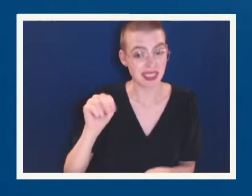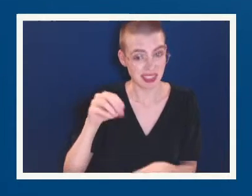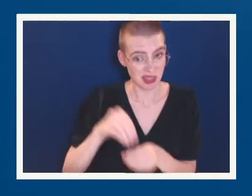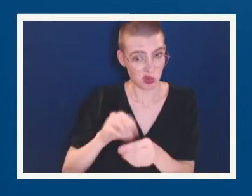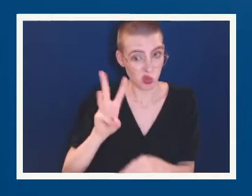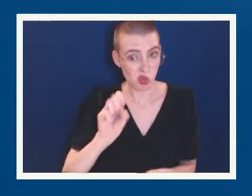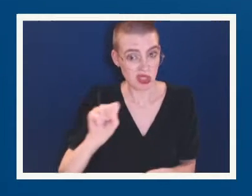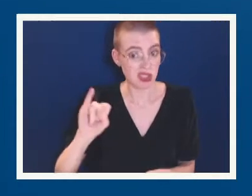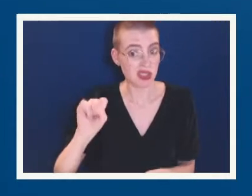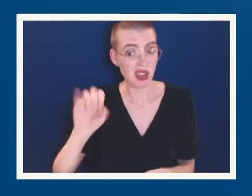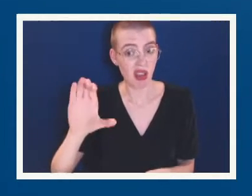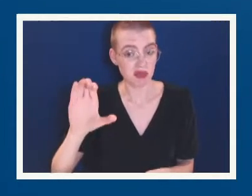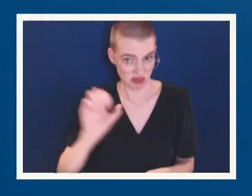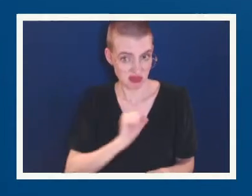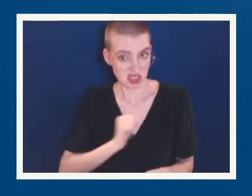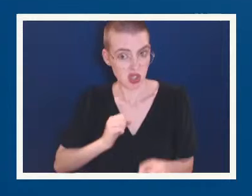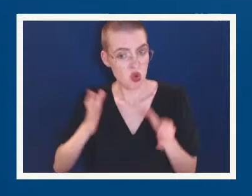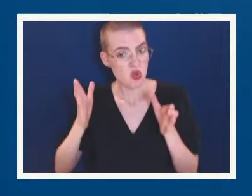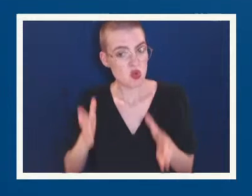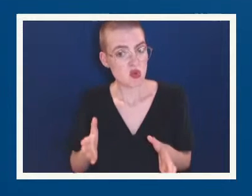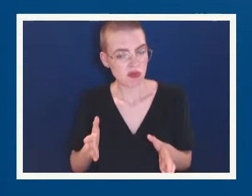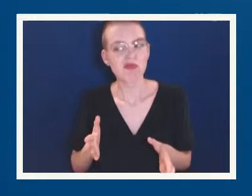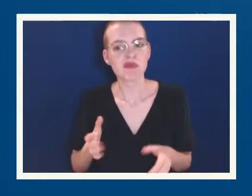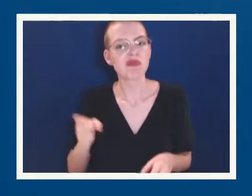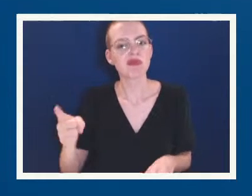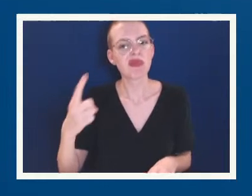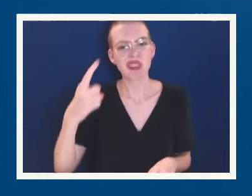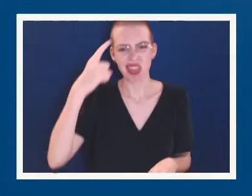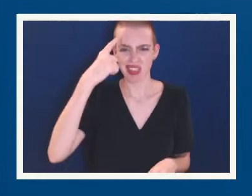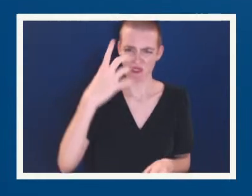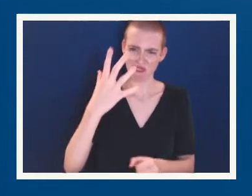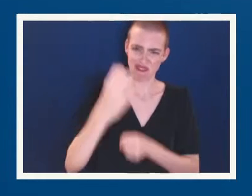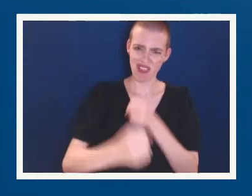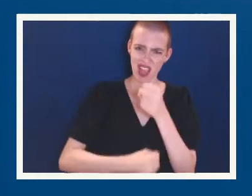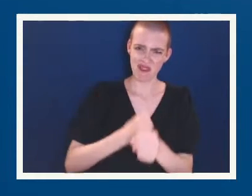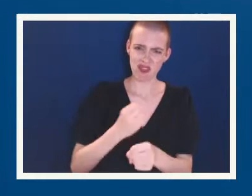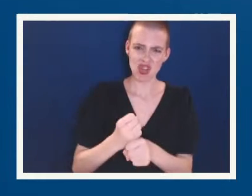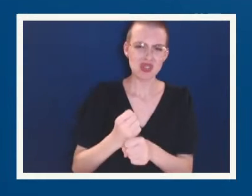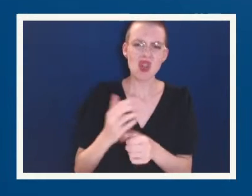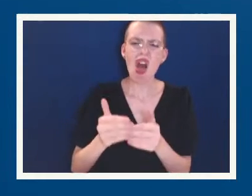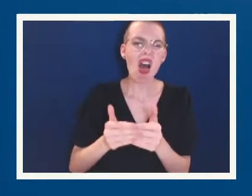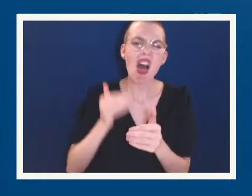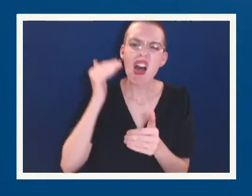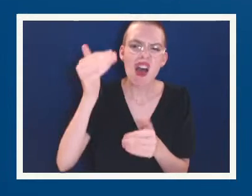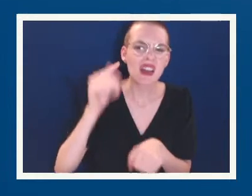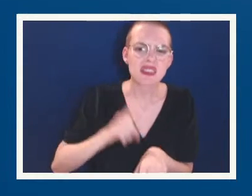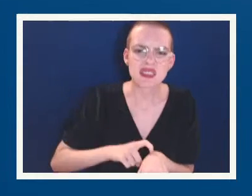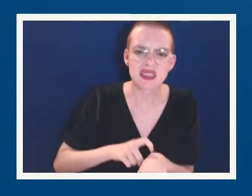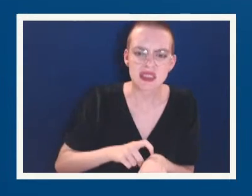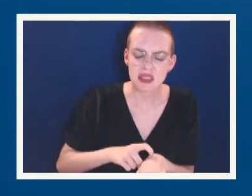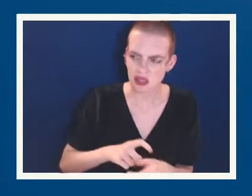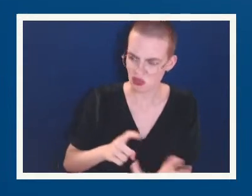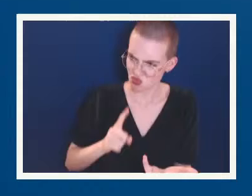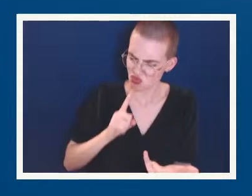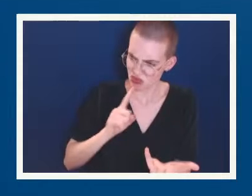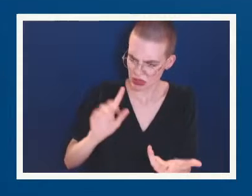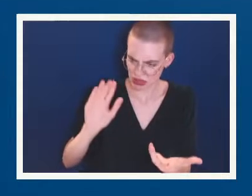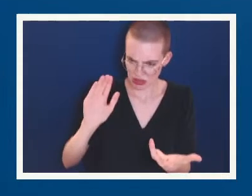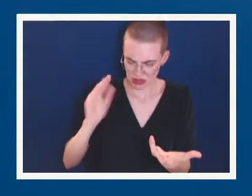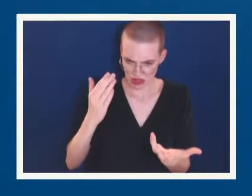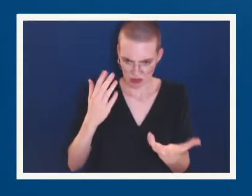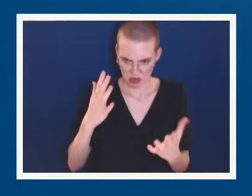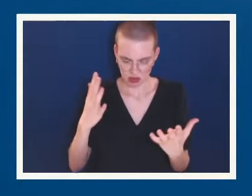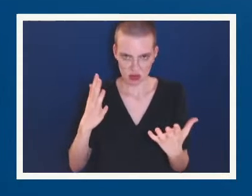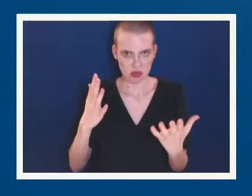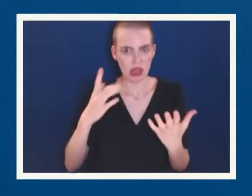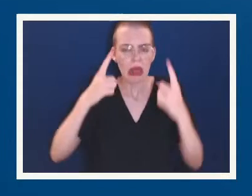By the way, he thinks 5 years is too long. Not a joke. This almost is so surreal sounding. He